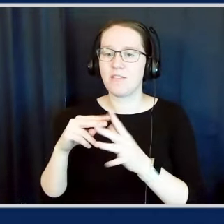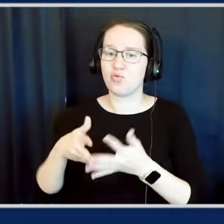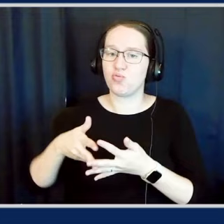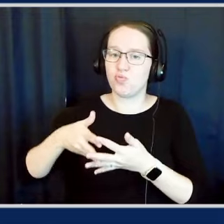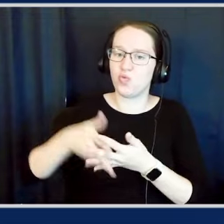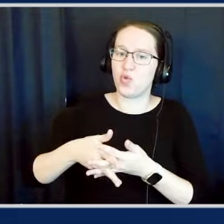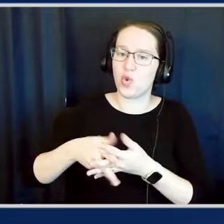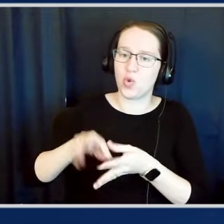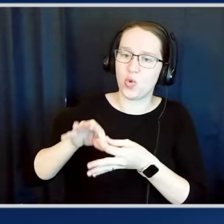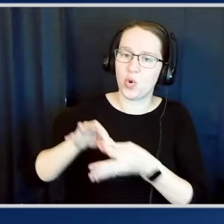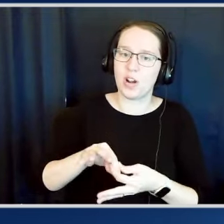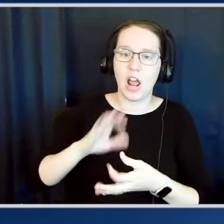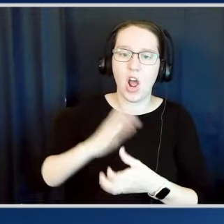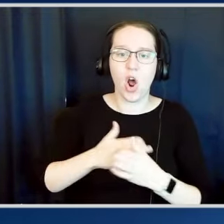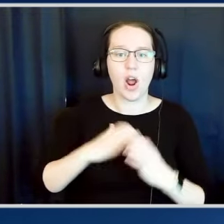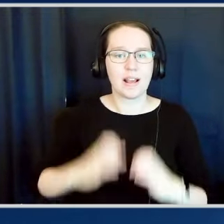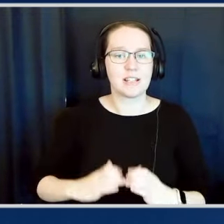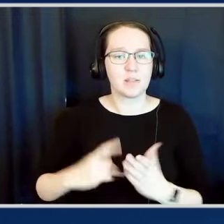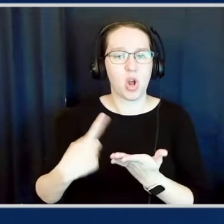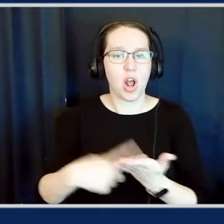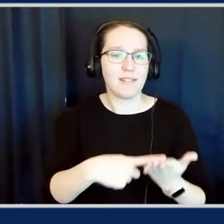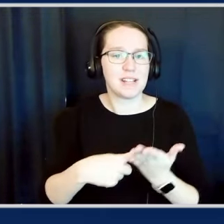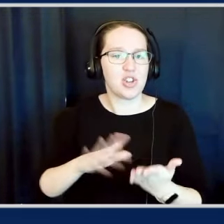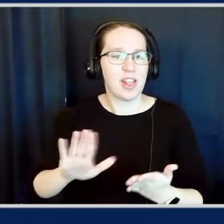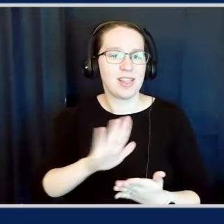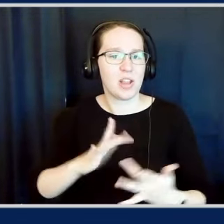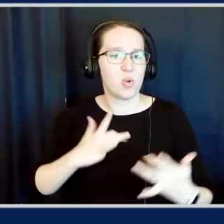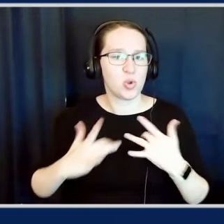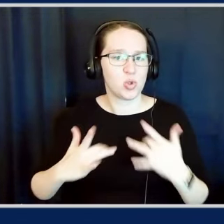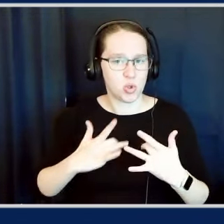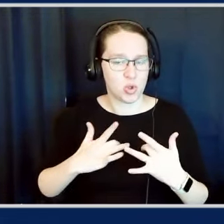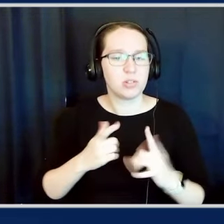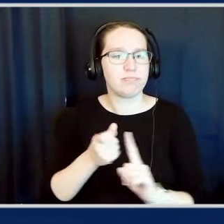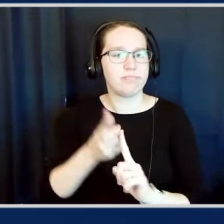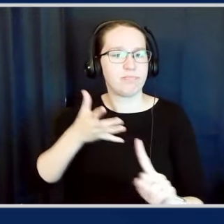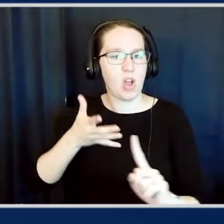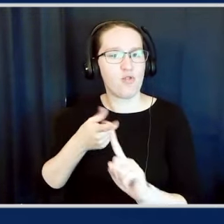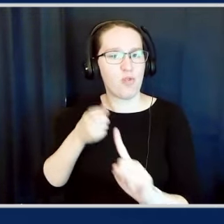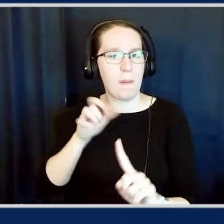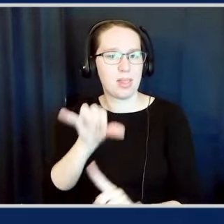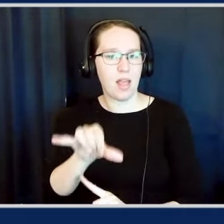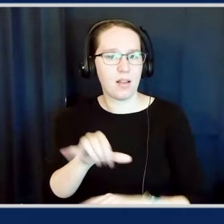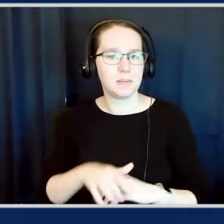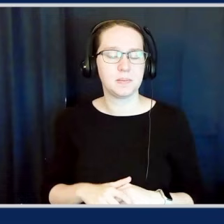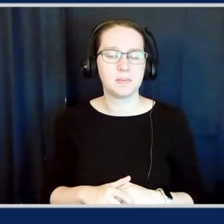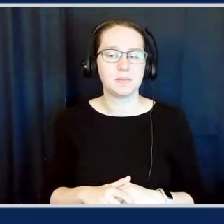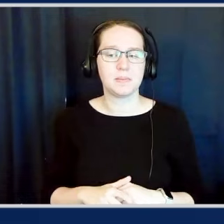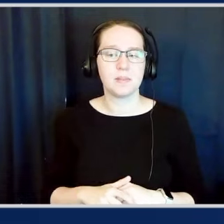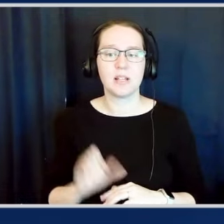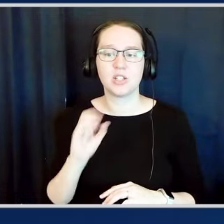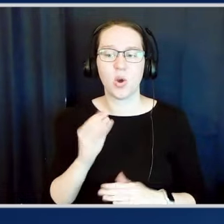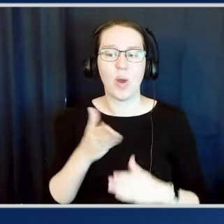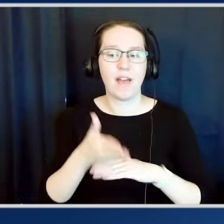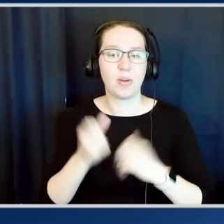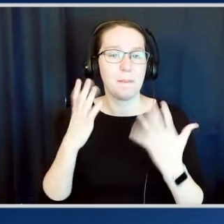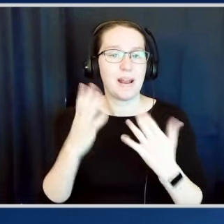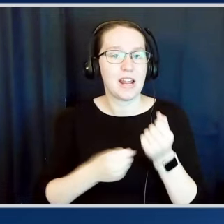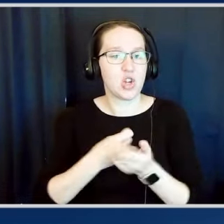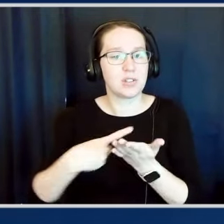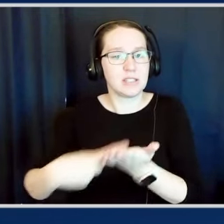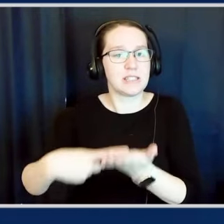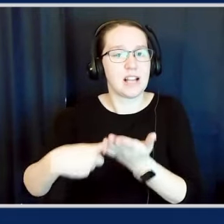like our customer conversations and what their concerns are, and we work backwards from that. So, after years of having conversations with